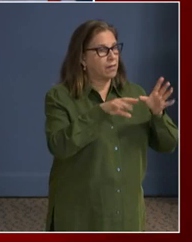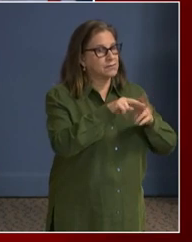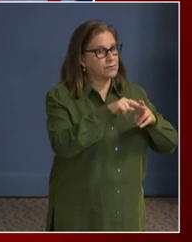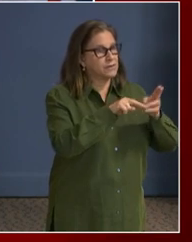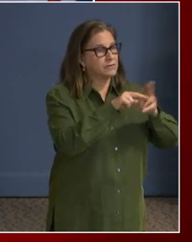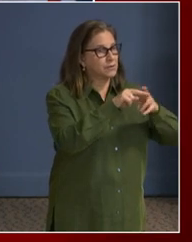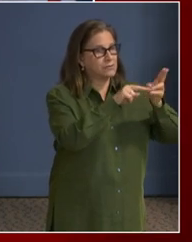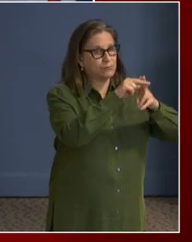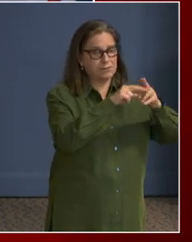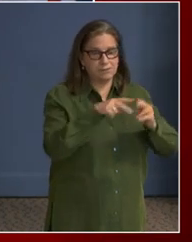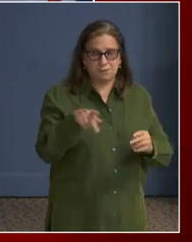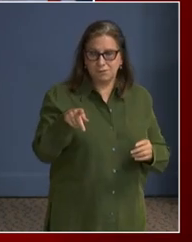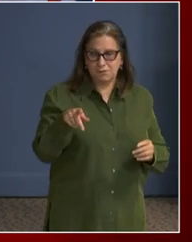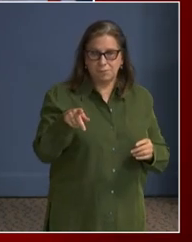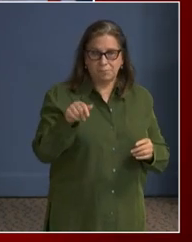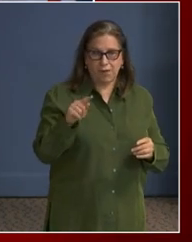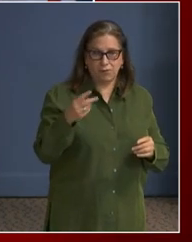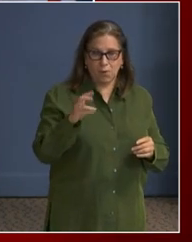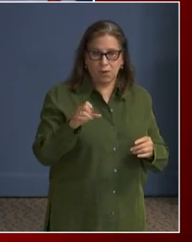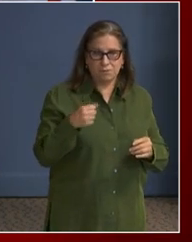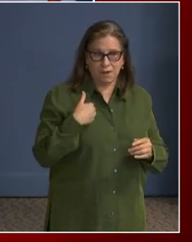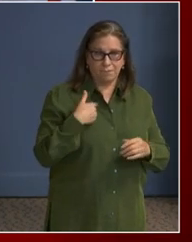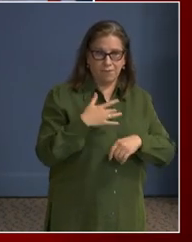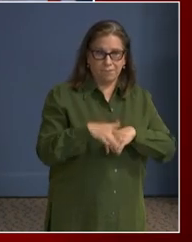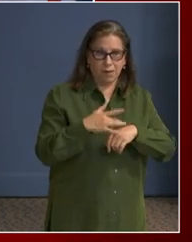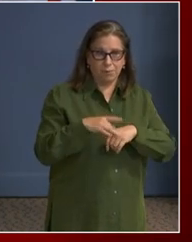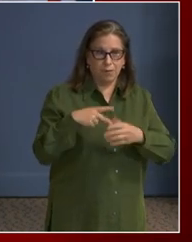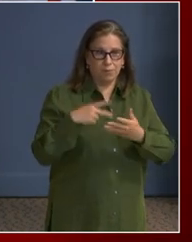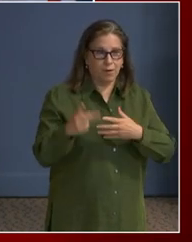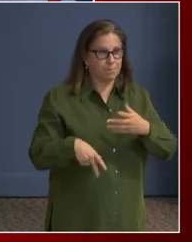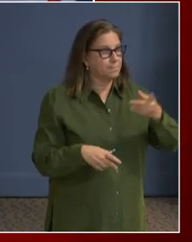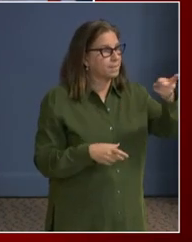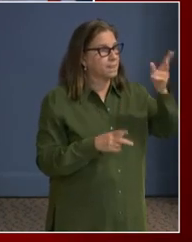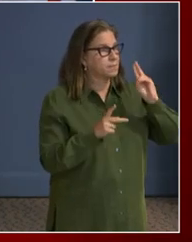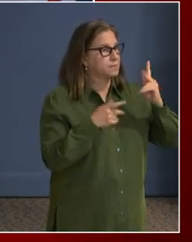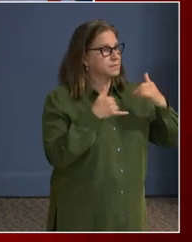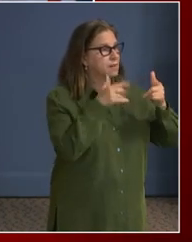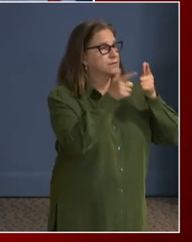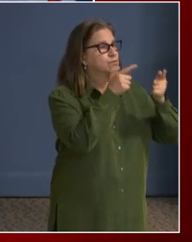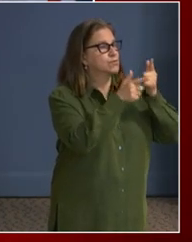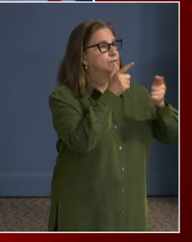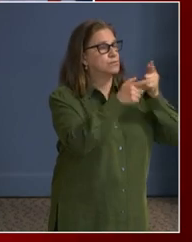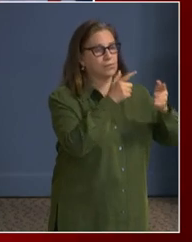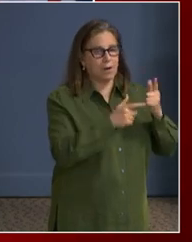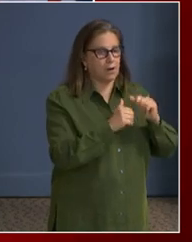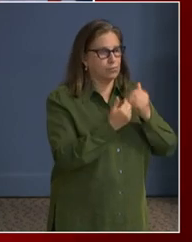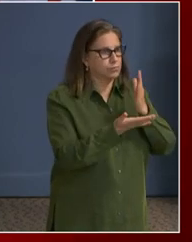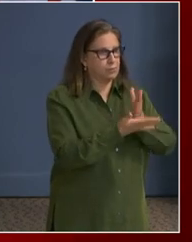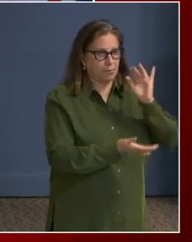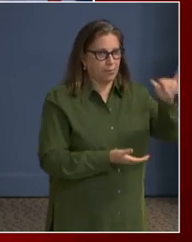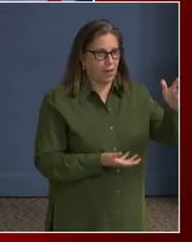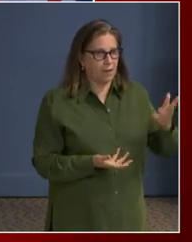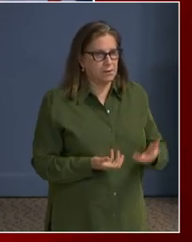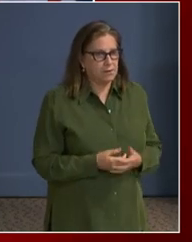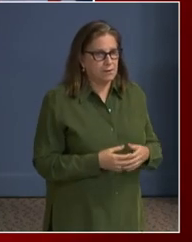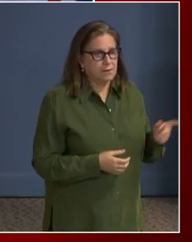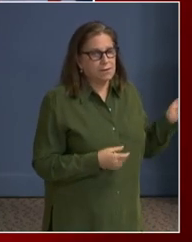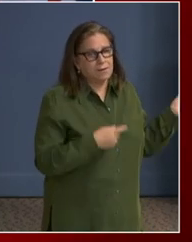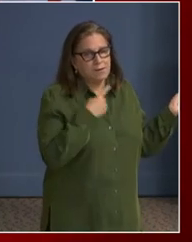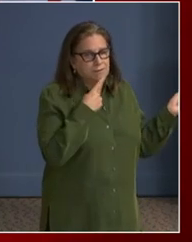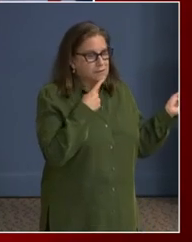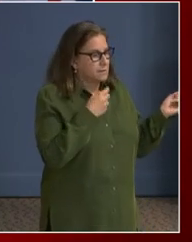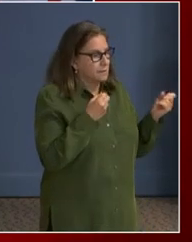okay, I'm going to put down. Yeah. So a lot of this work takes place behind closed doors, in the living rooms